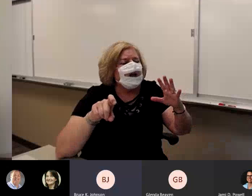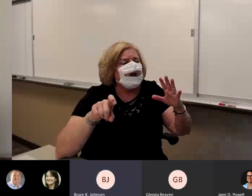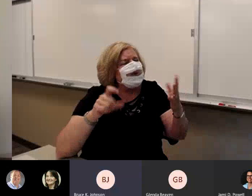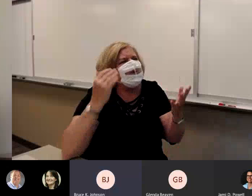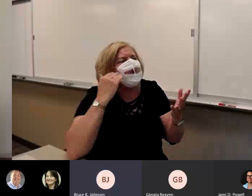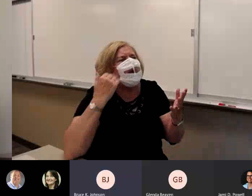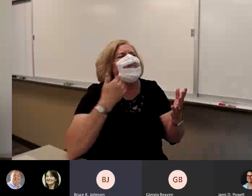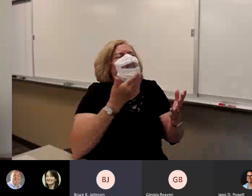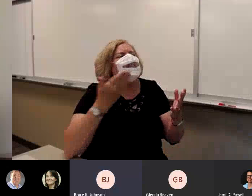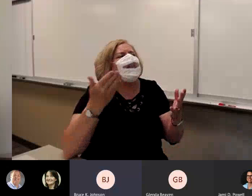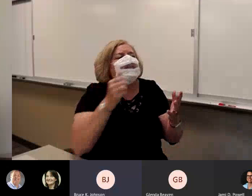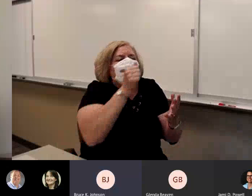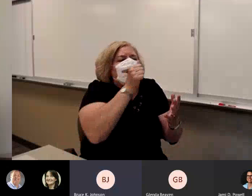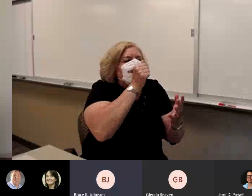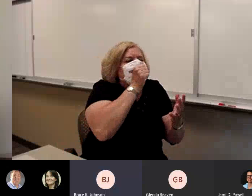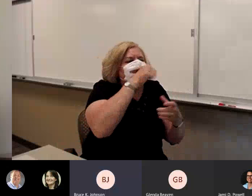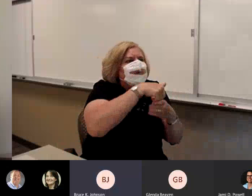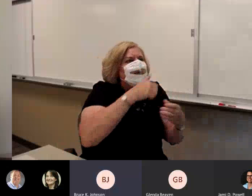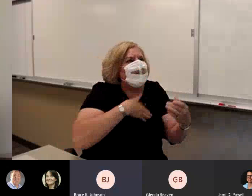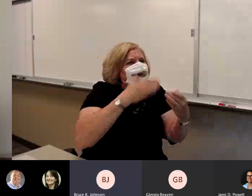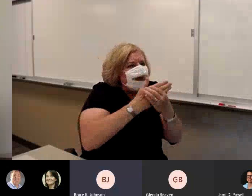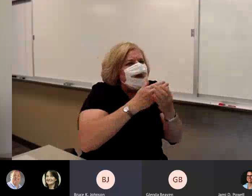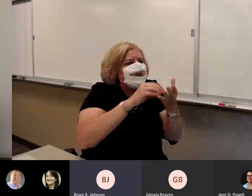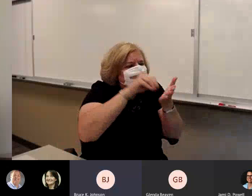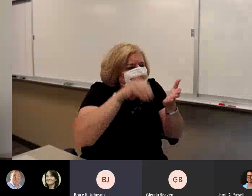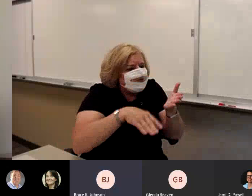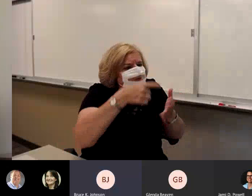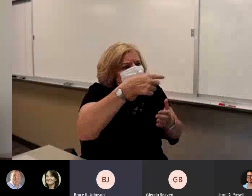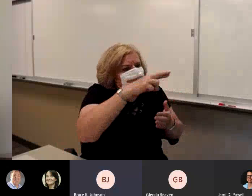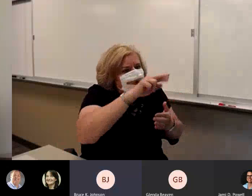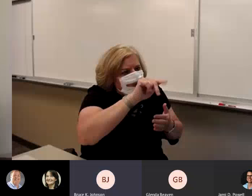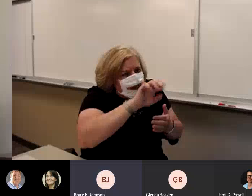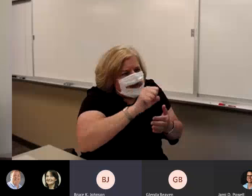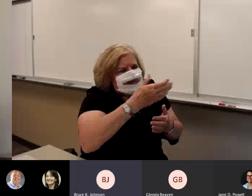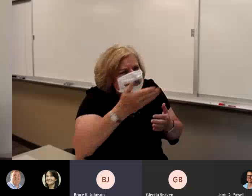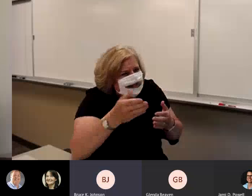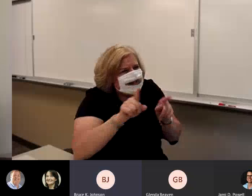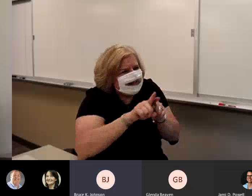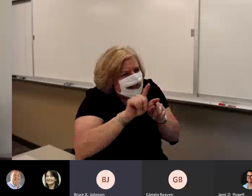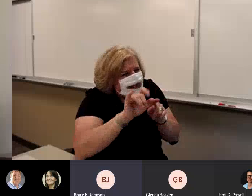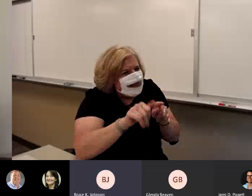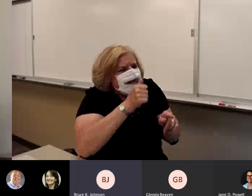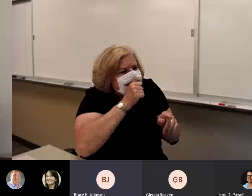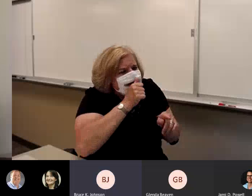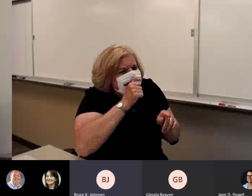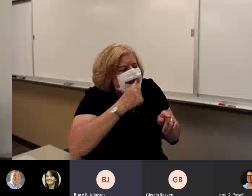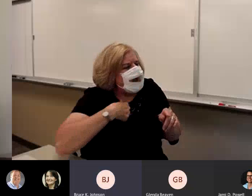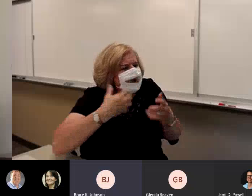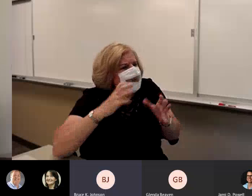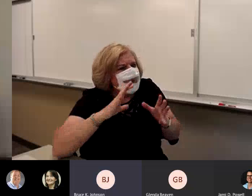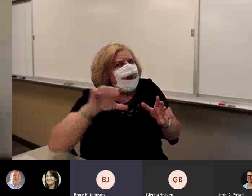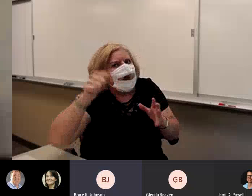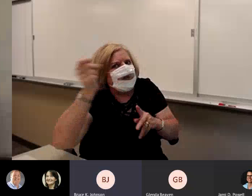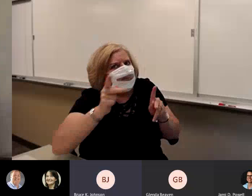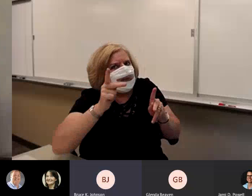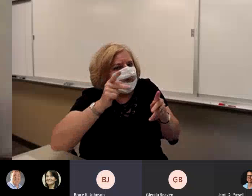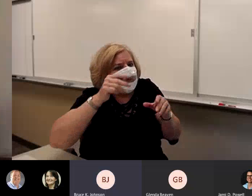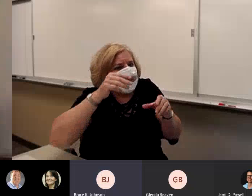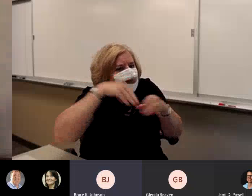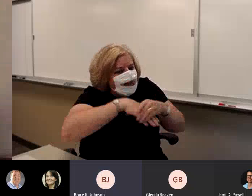know, I have things that are confidential, like student grades and stuff like that. And I wouldn't want those to be able to leak out